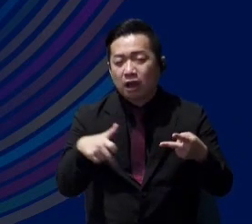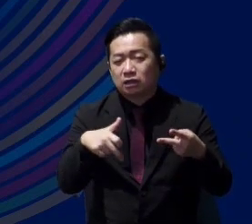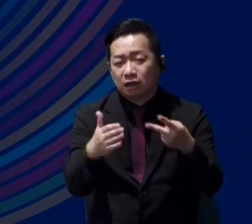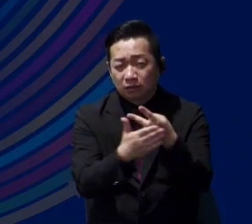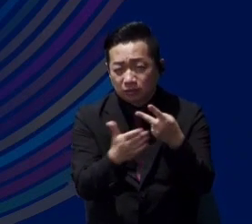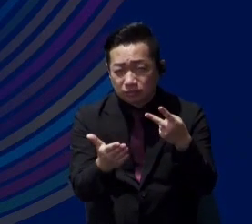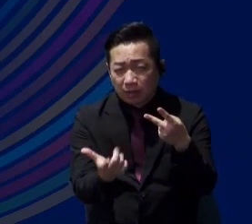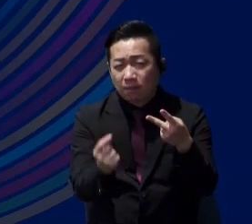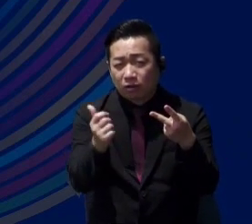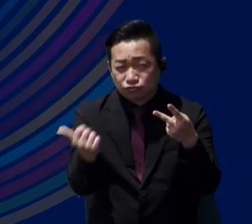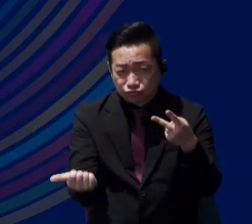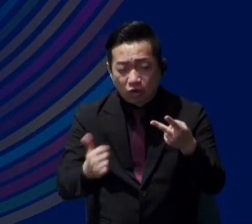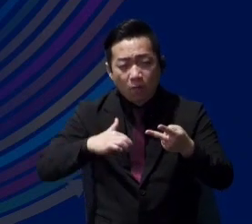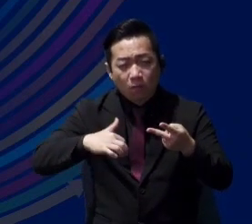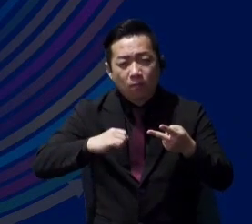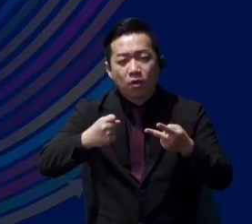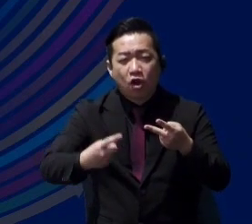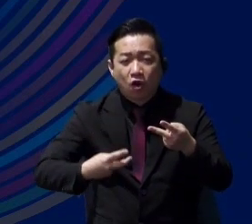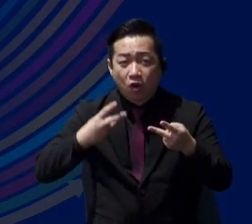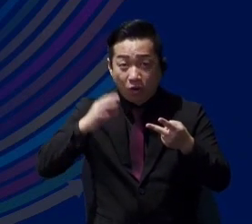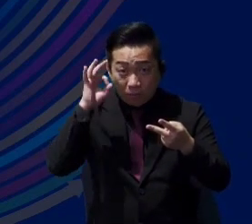age standardized